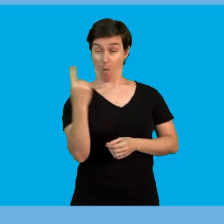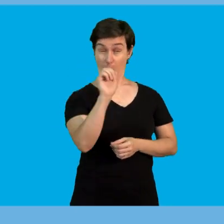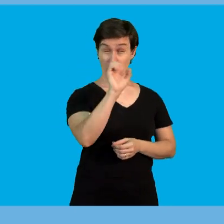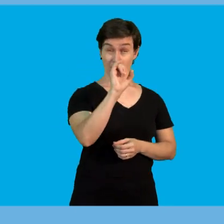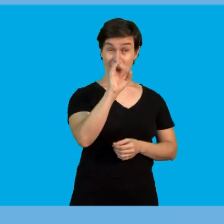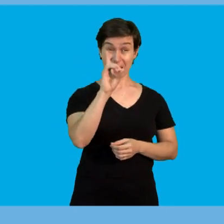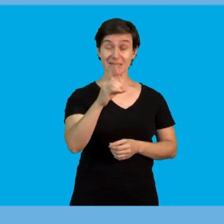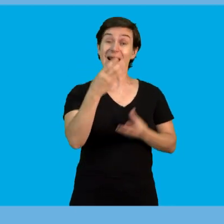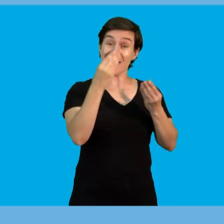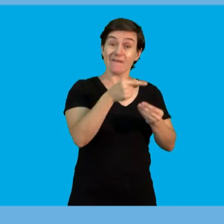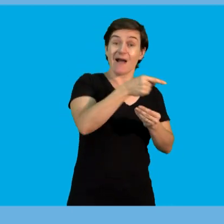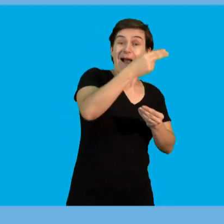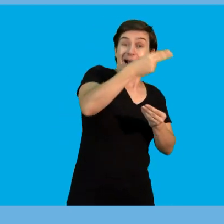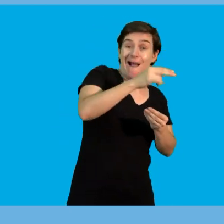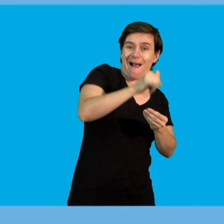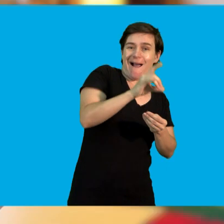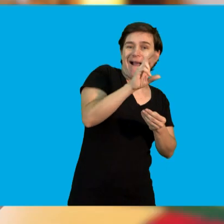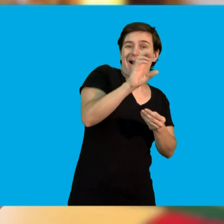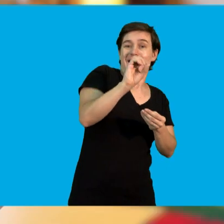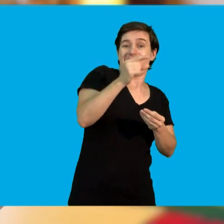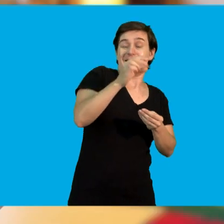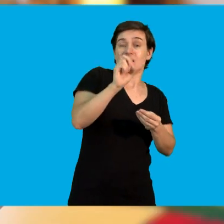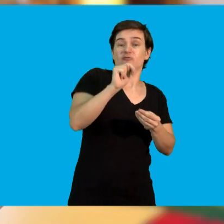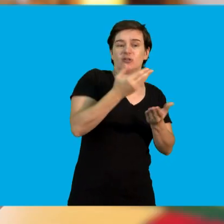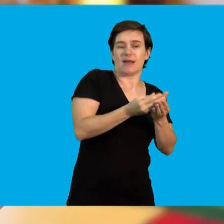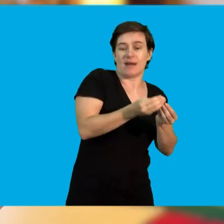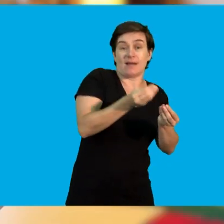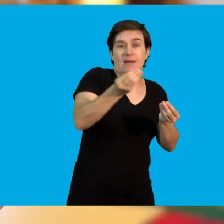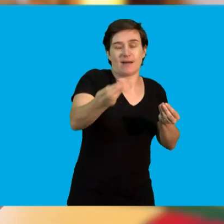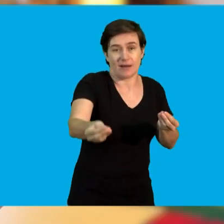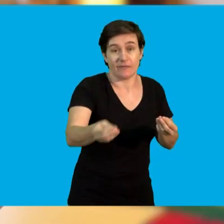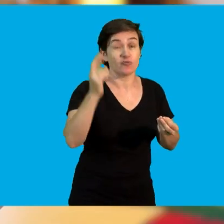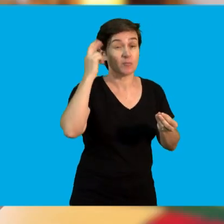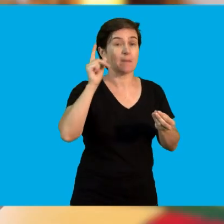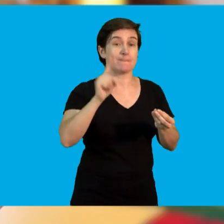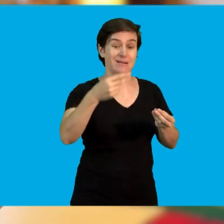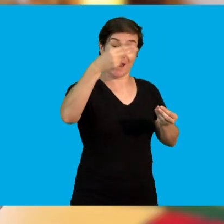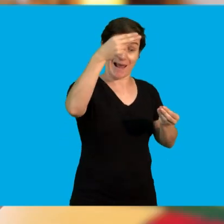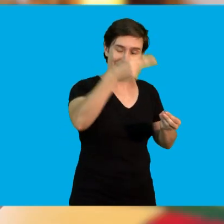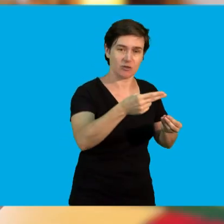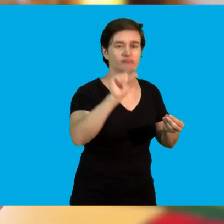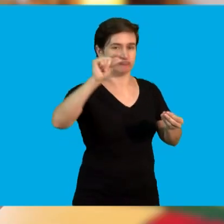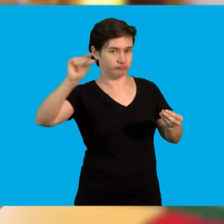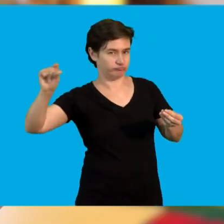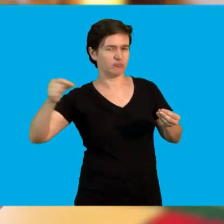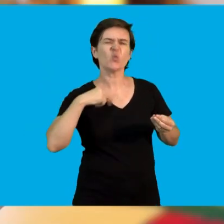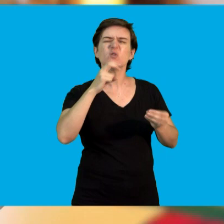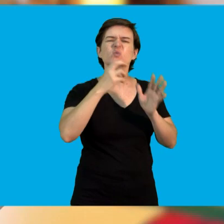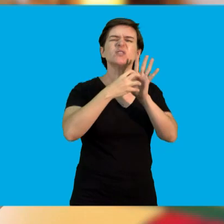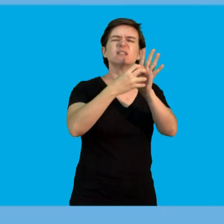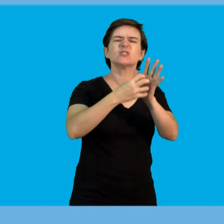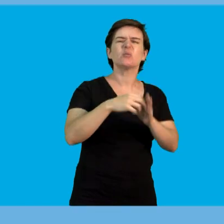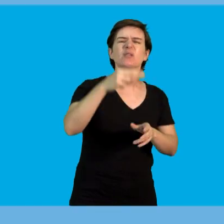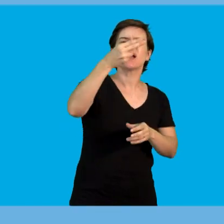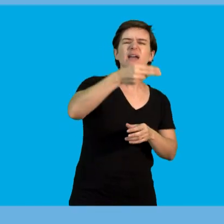contain hydrogen that can be donated. And then that hydrogen is always in front of the molecular formula of that particular acid. We made an